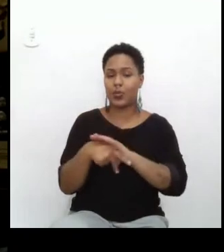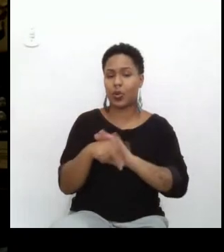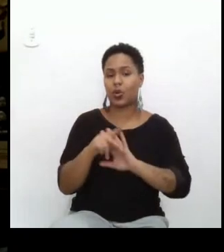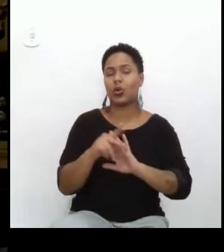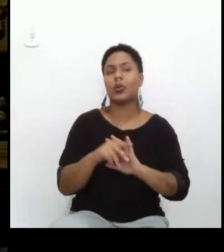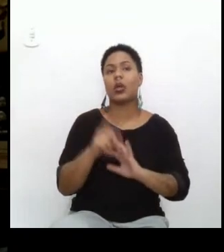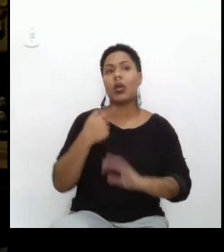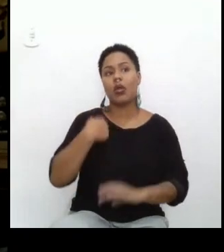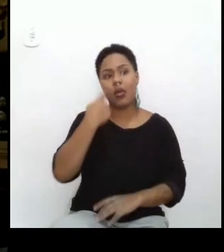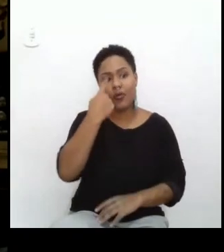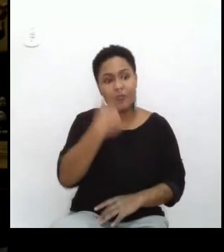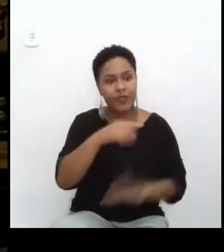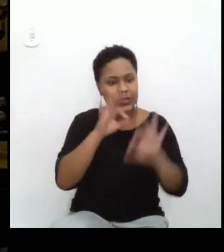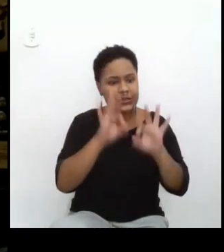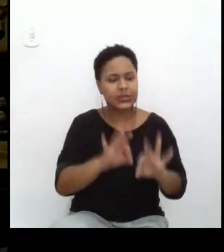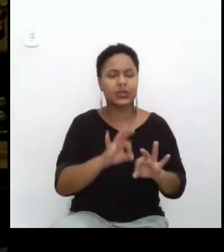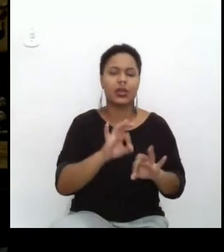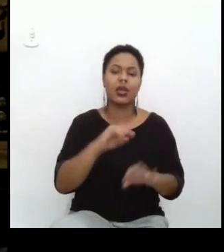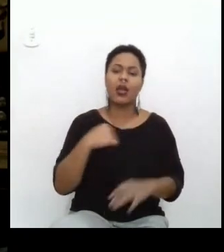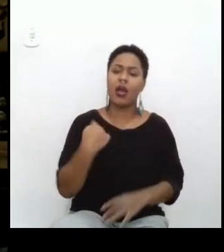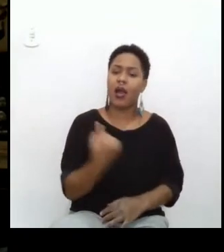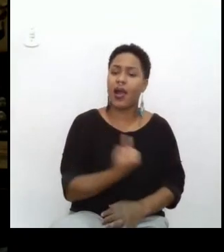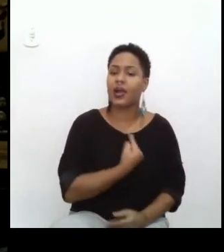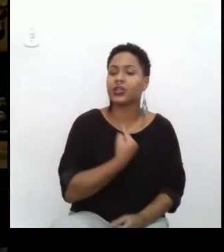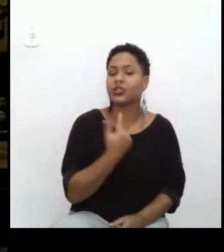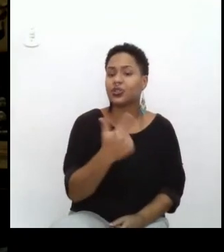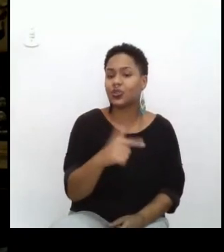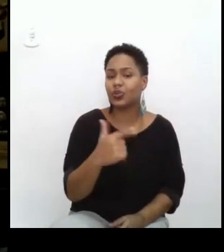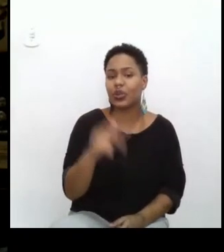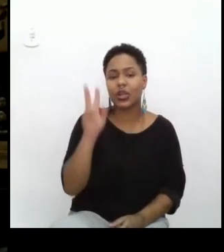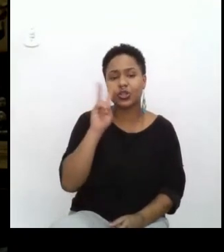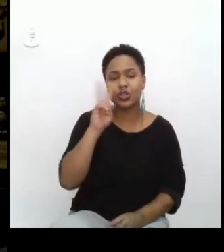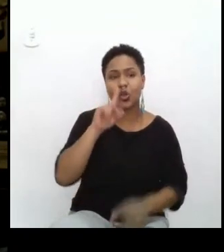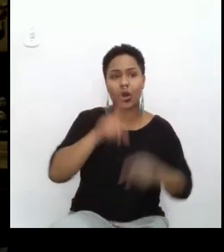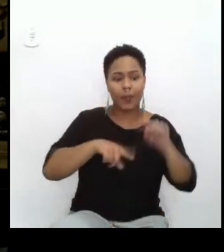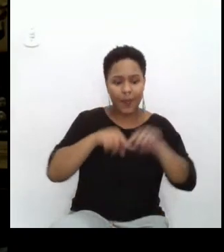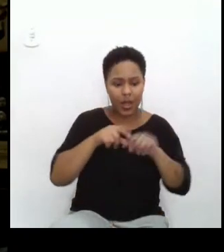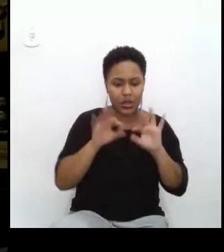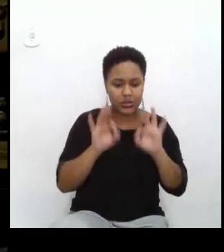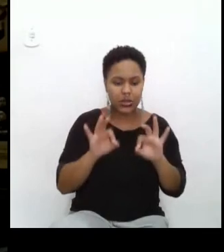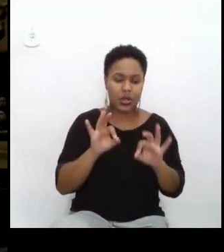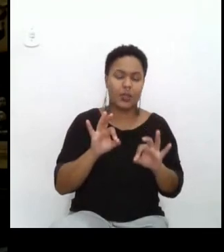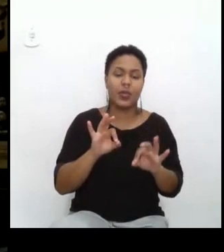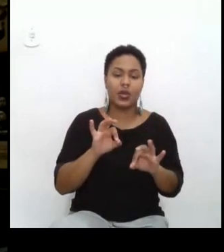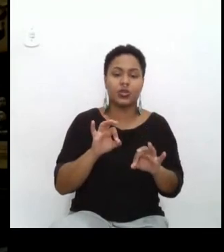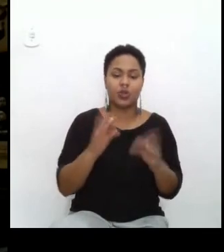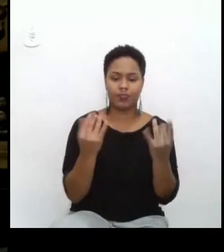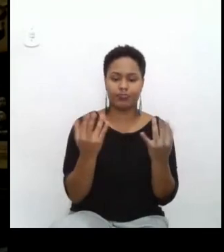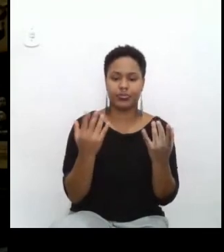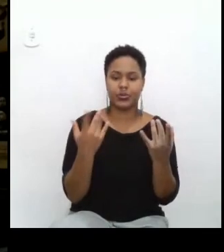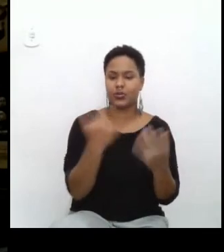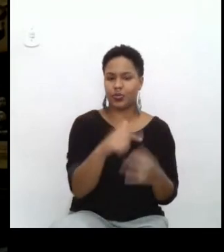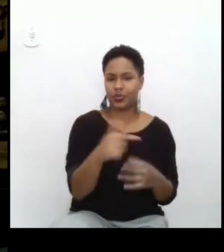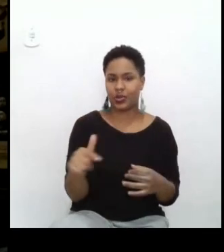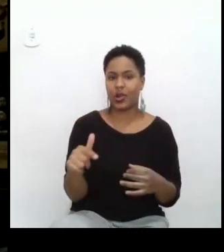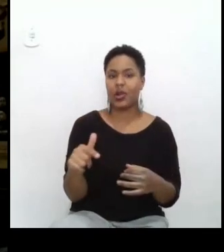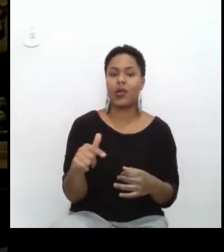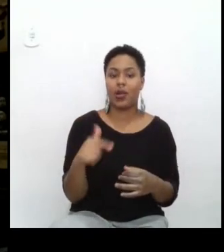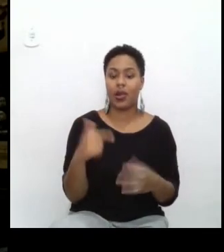Hearts and materials we Now Hans we not makin' it also